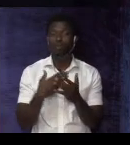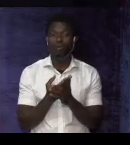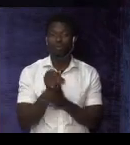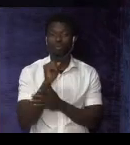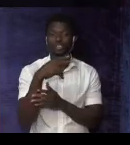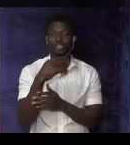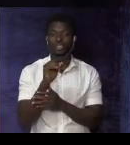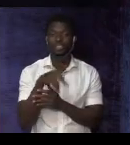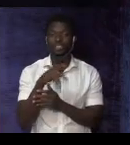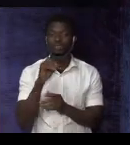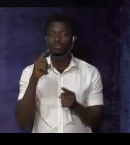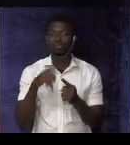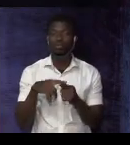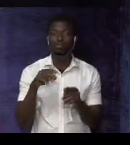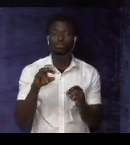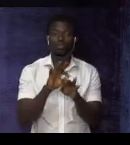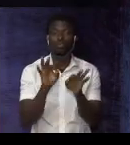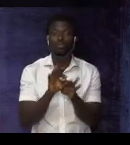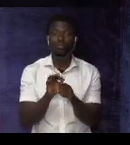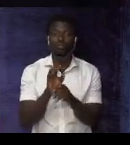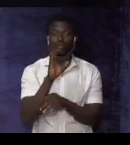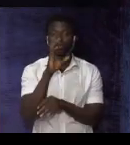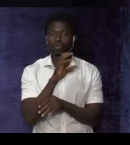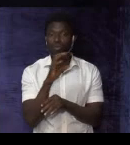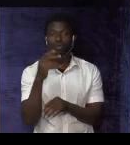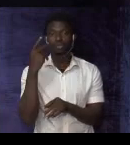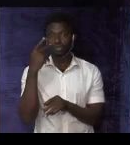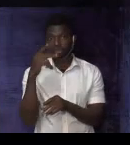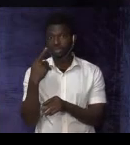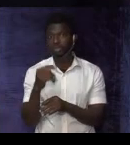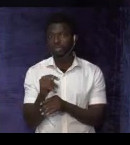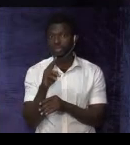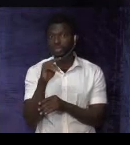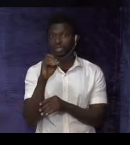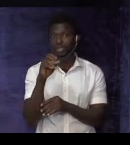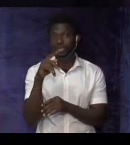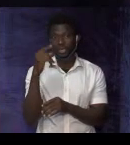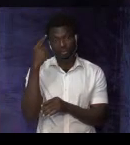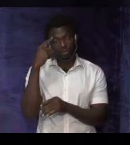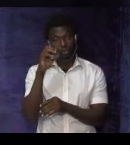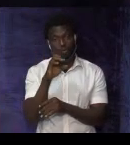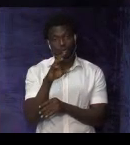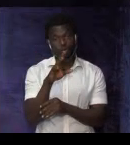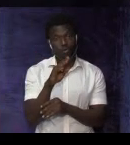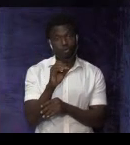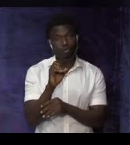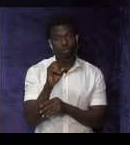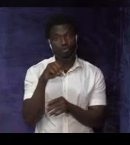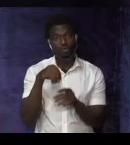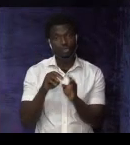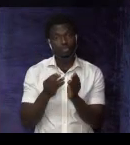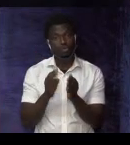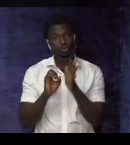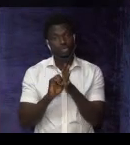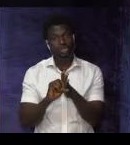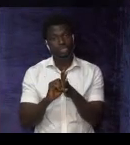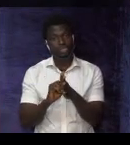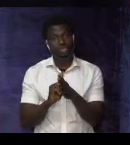lesson. Now, look at this net for the cube that we saw in the opening